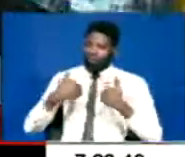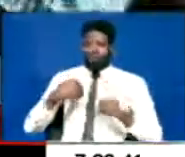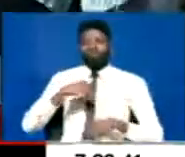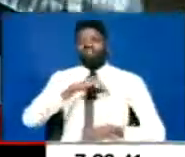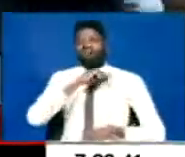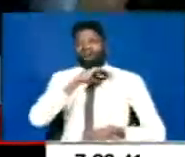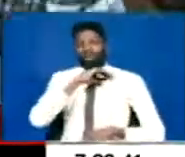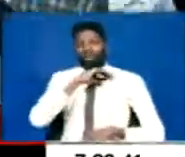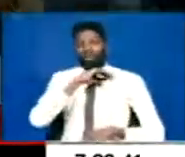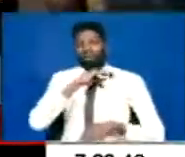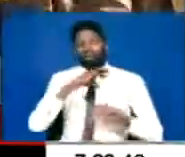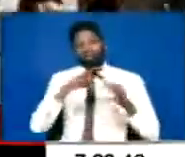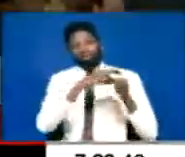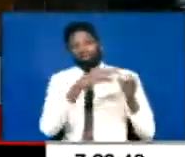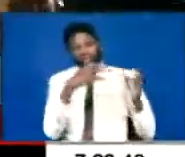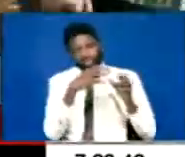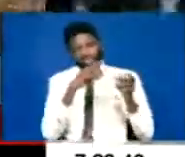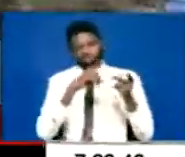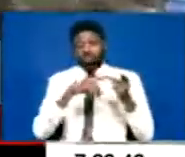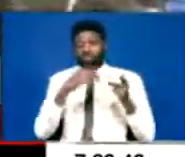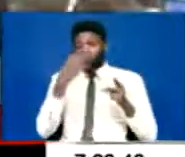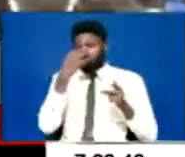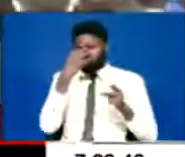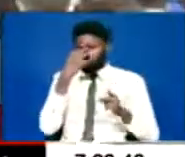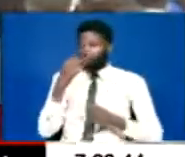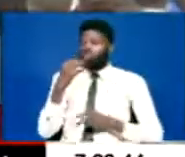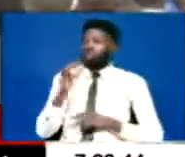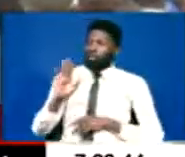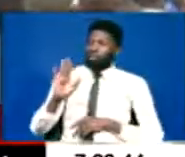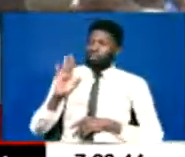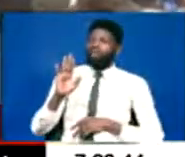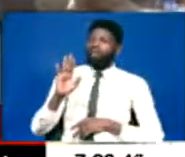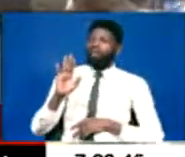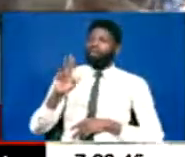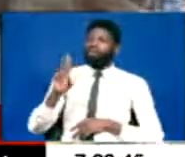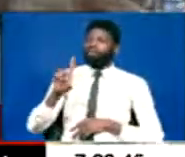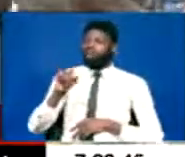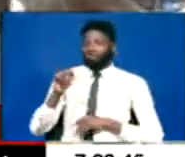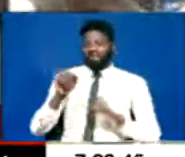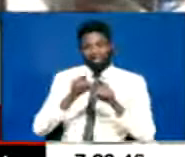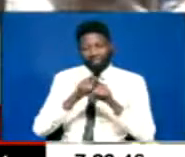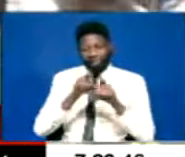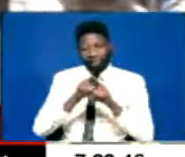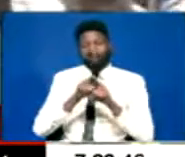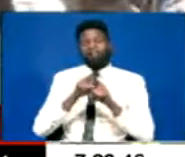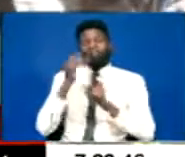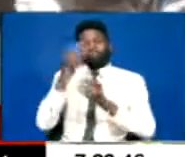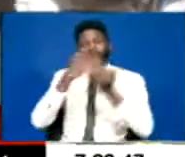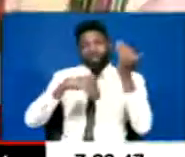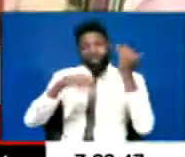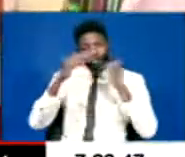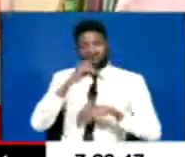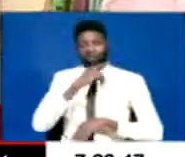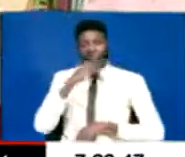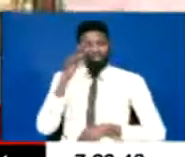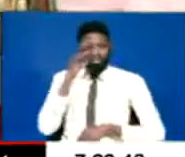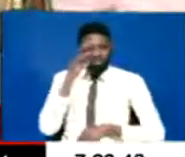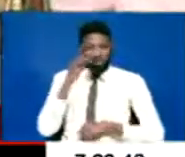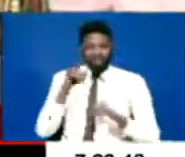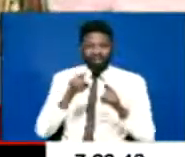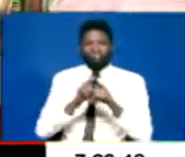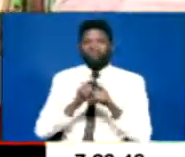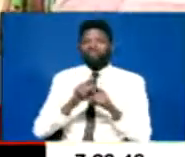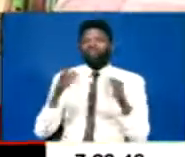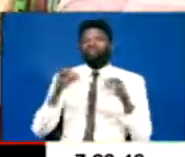the United Democratic Alliance, as well as Professor George Odjakoya, who is the Roots Party flag bearer. In his